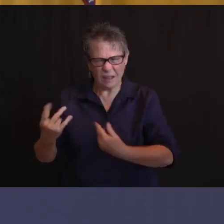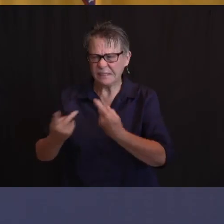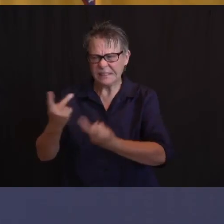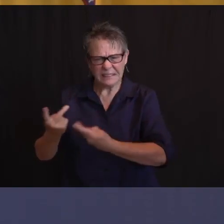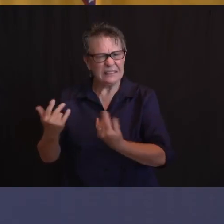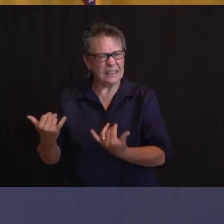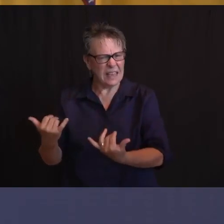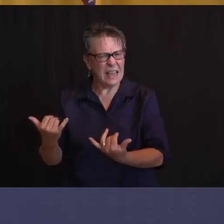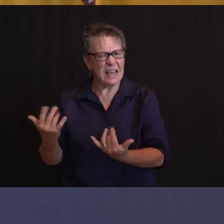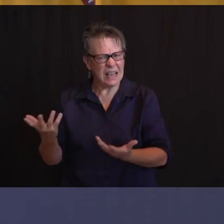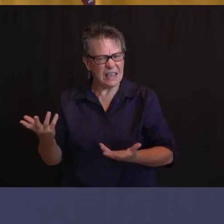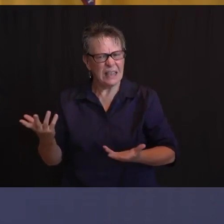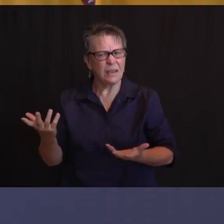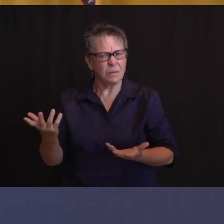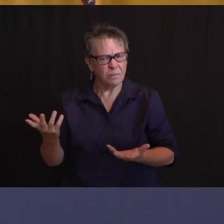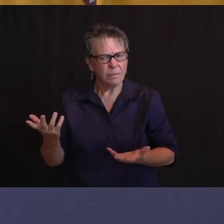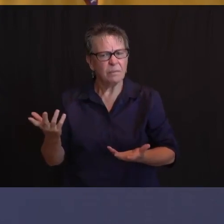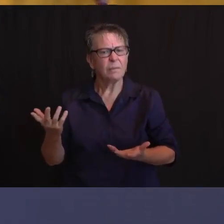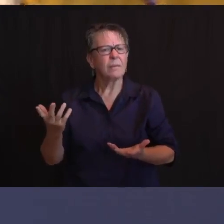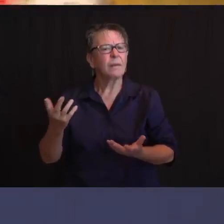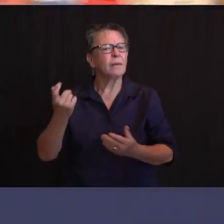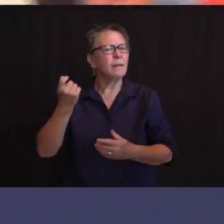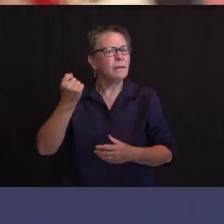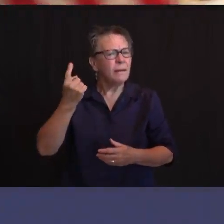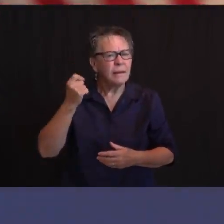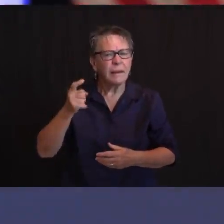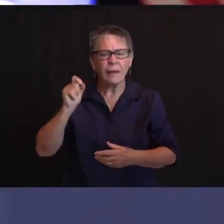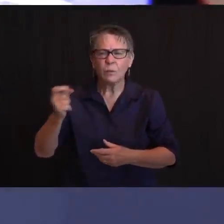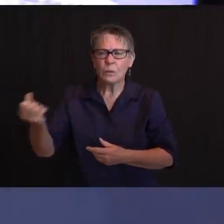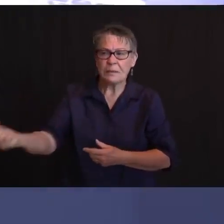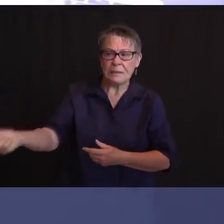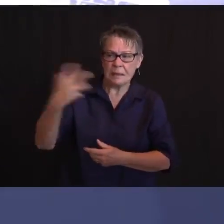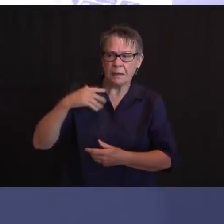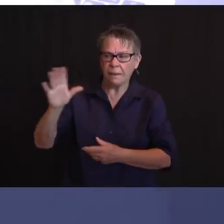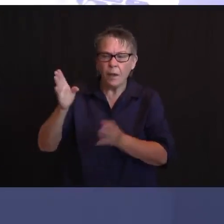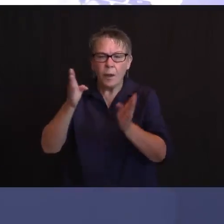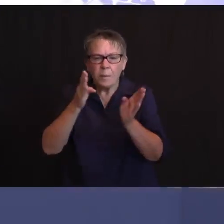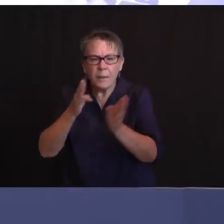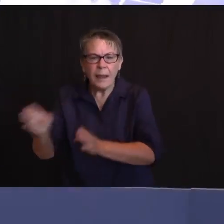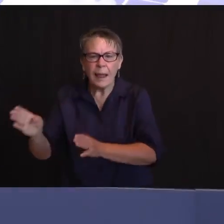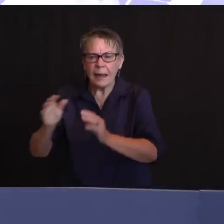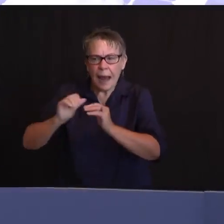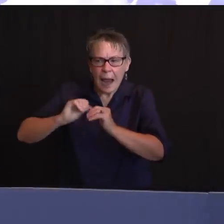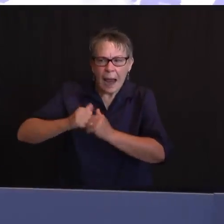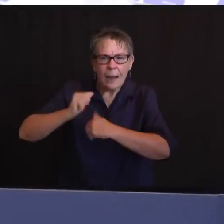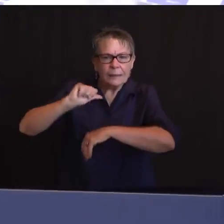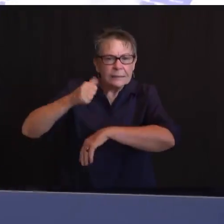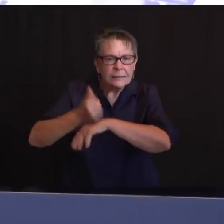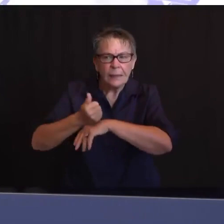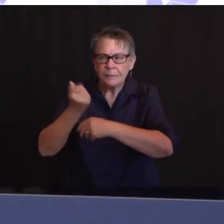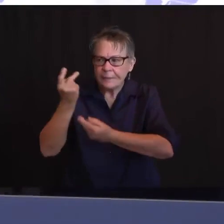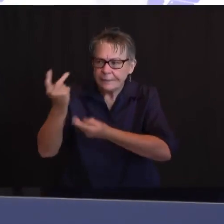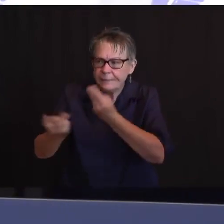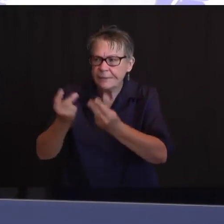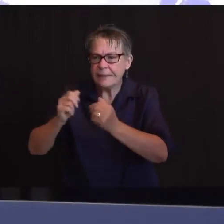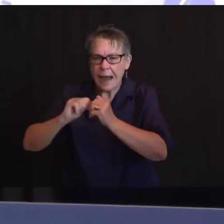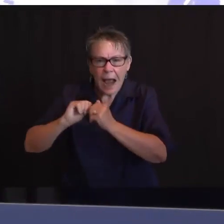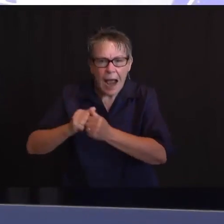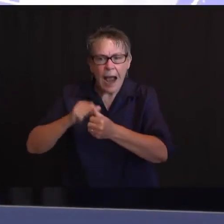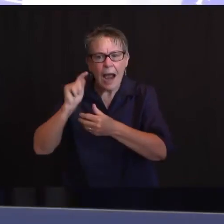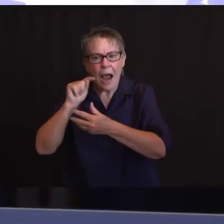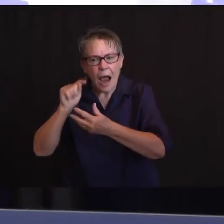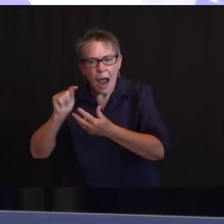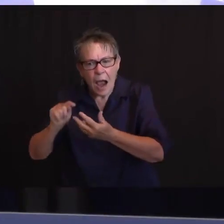phases, and I just don't have the number. Yeah, I don't know how many attestations. I do know that we have, I think, 100 long-term care facilities that have